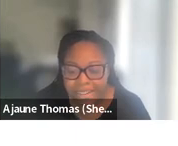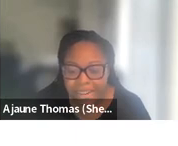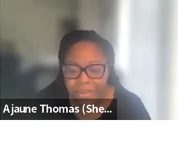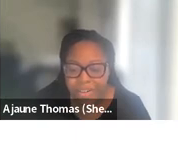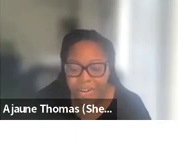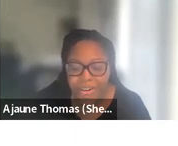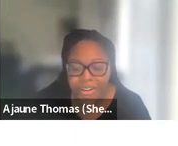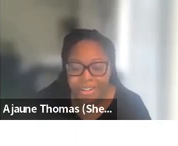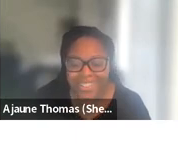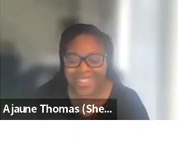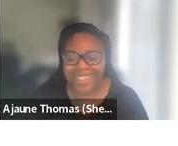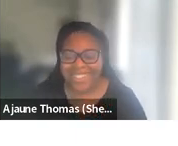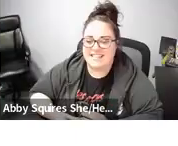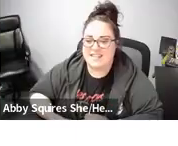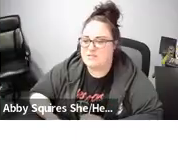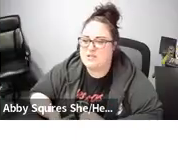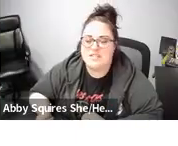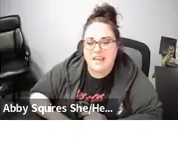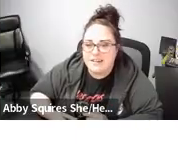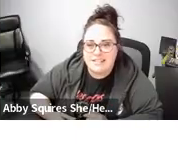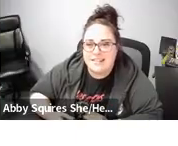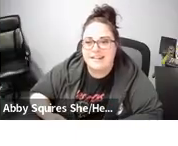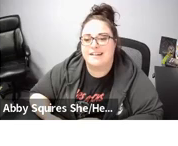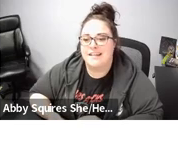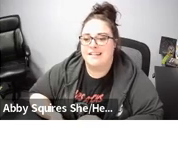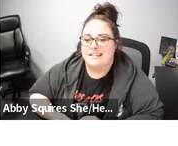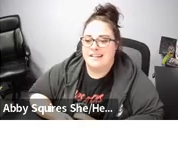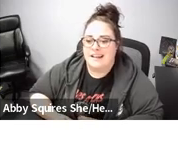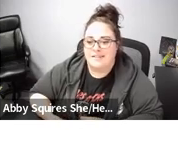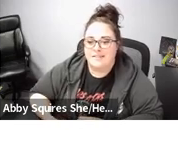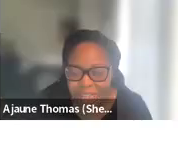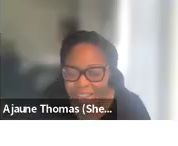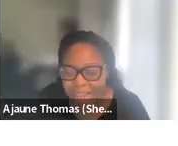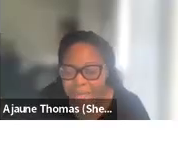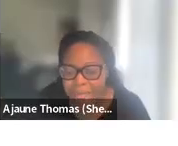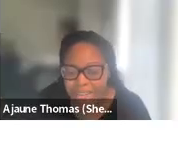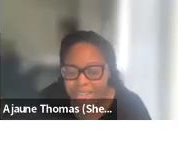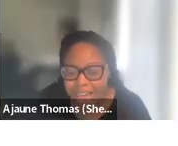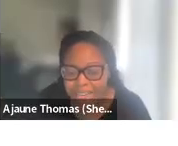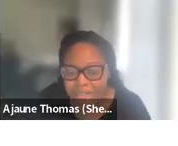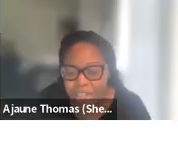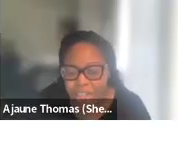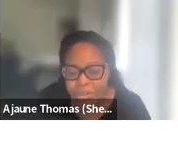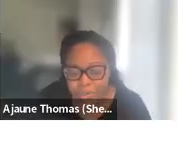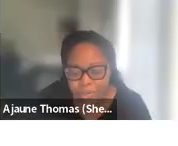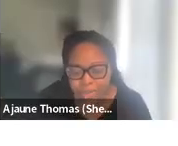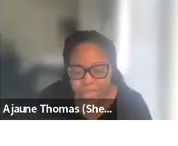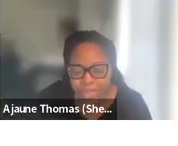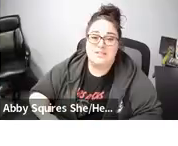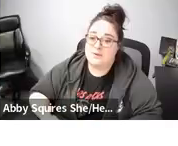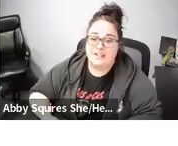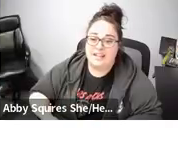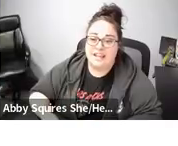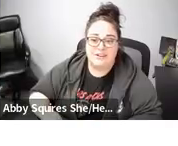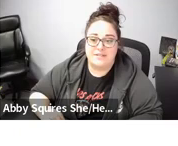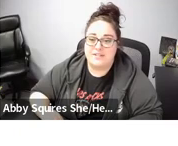play Candyland with her daughter. Yes, get some shoots and ladders in there. Favorite game is Last of Us 2. It is